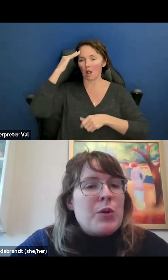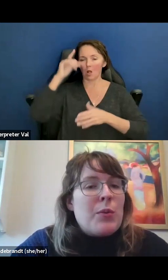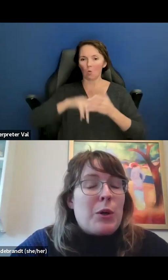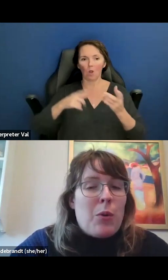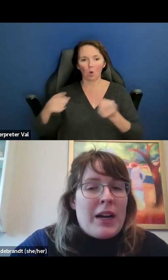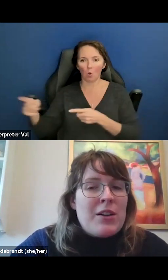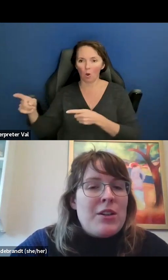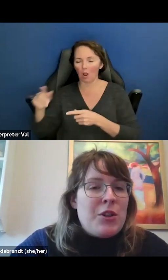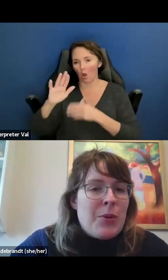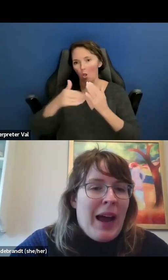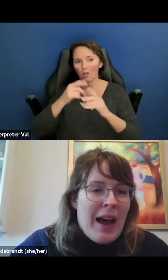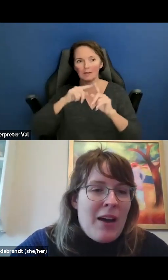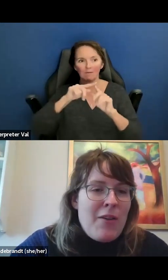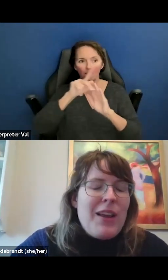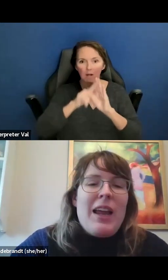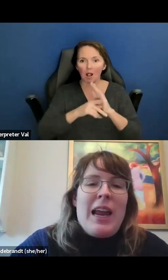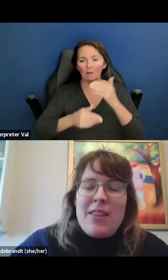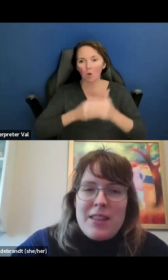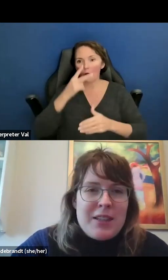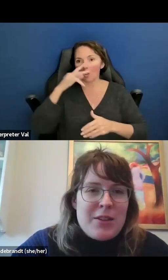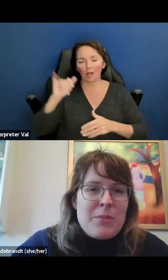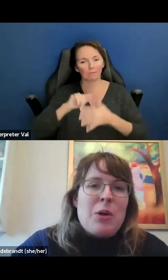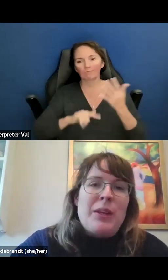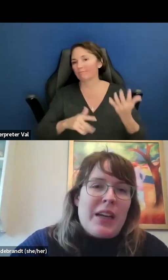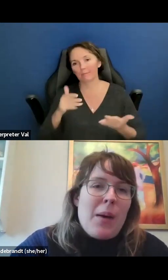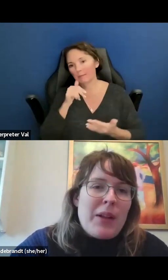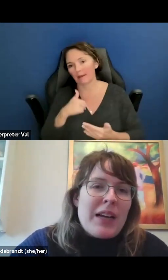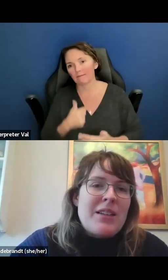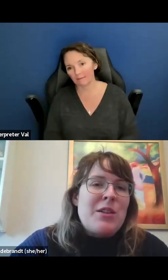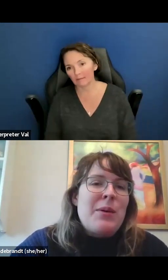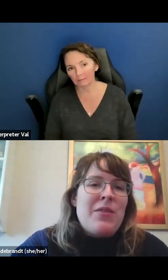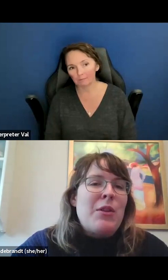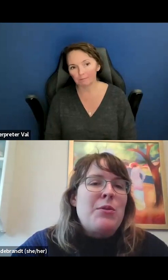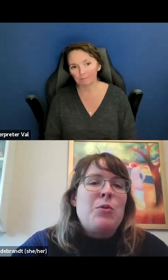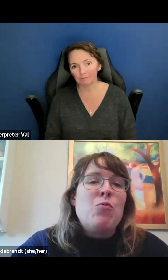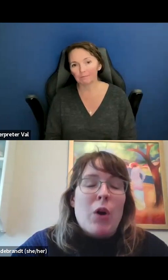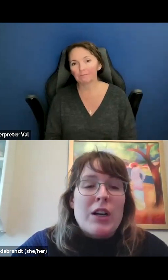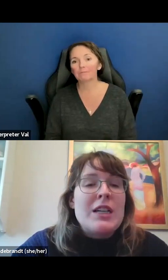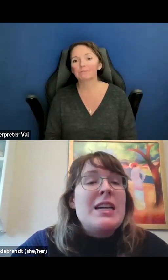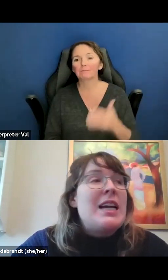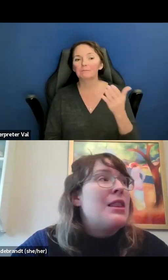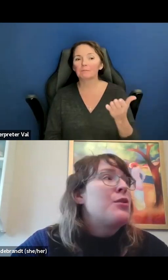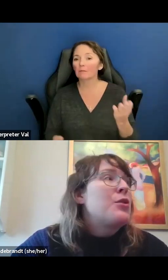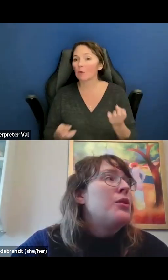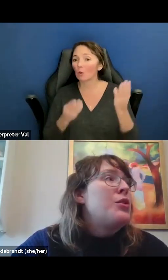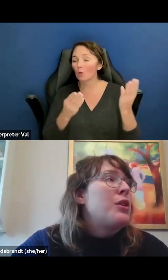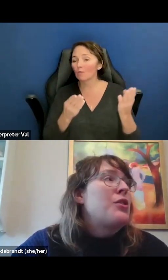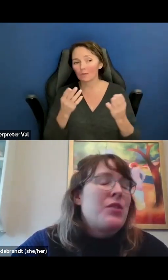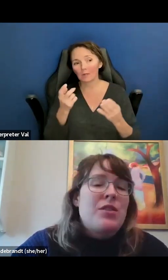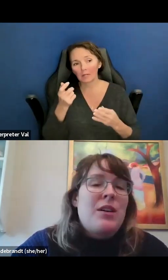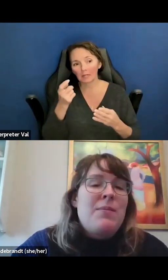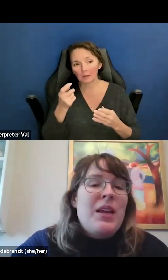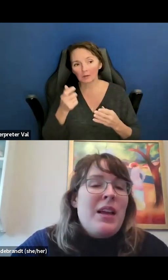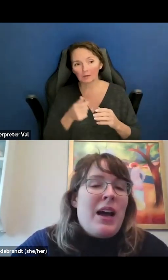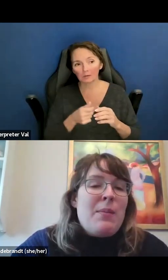that schools are required to have, and that these systems are really complex. And so even those who work in the school district